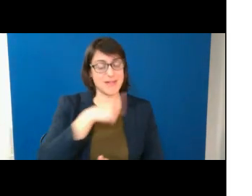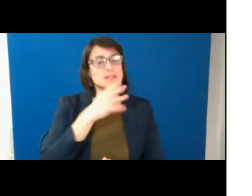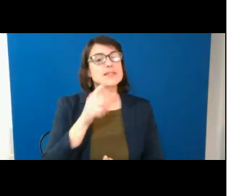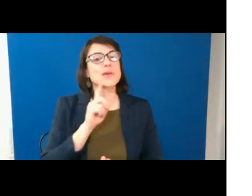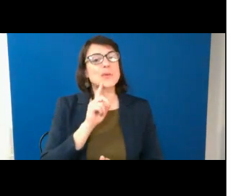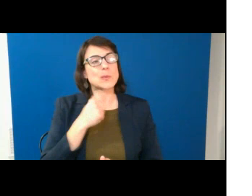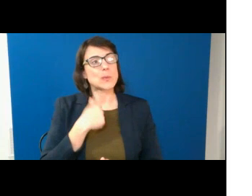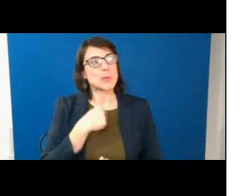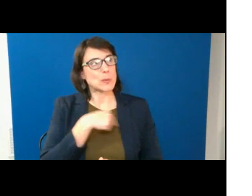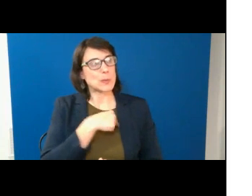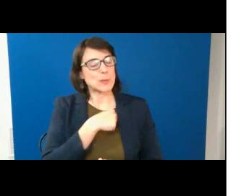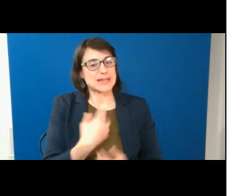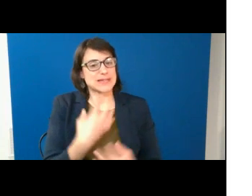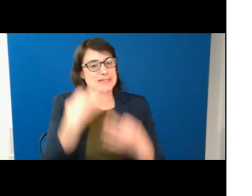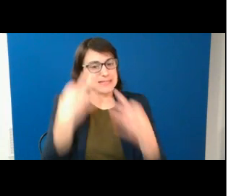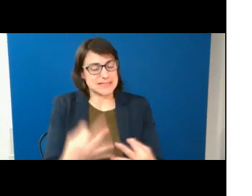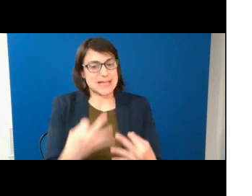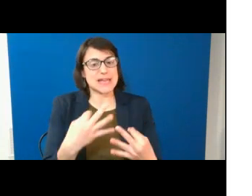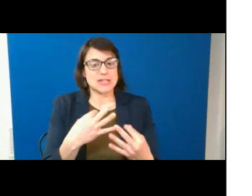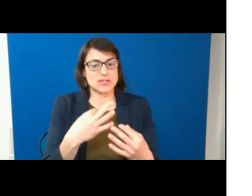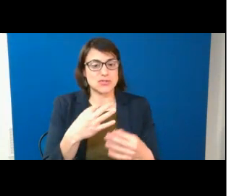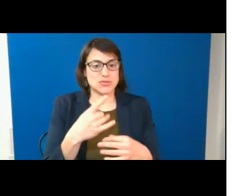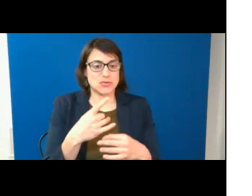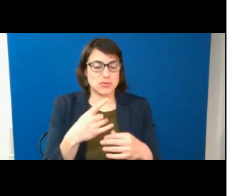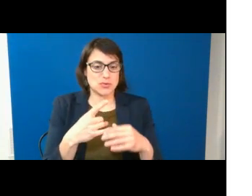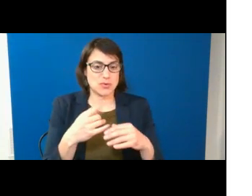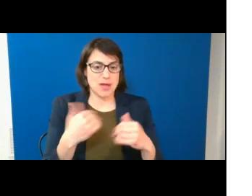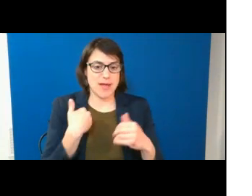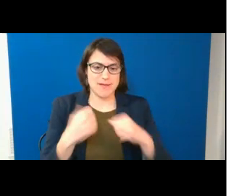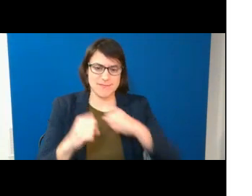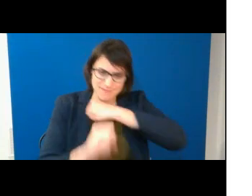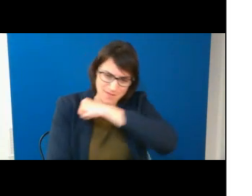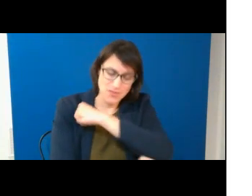this MDLA in dimensions of adaptive leadership, being a